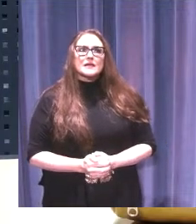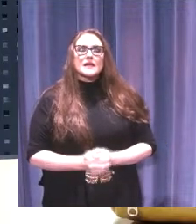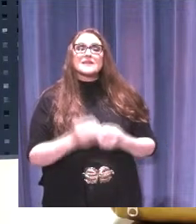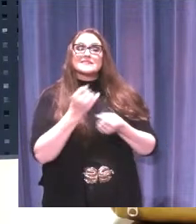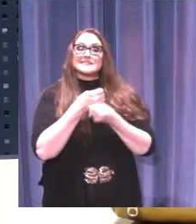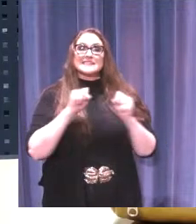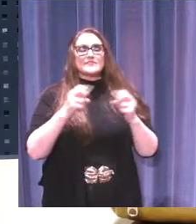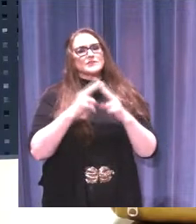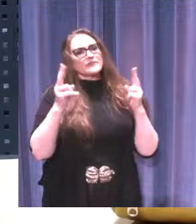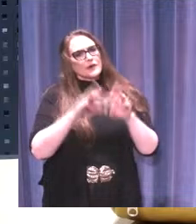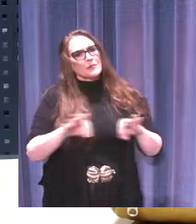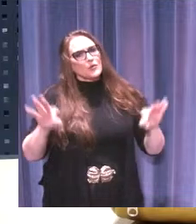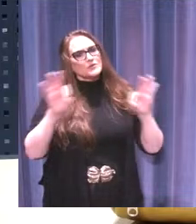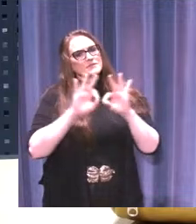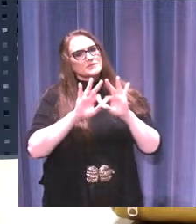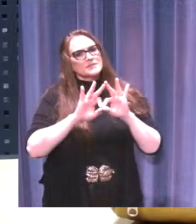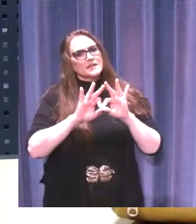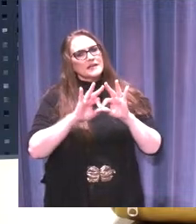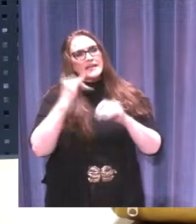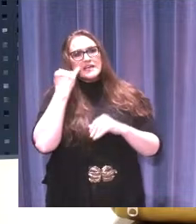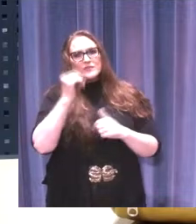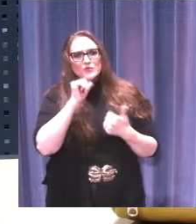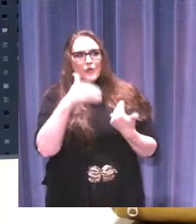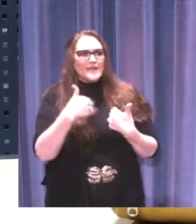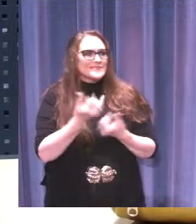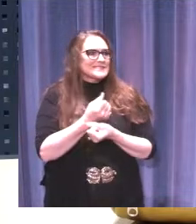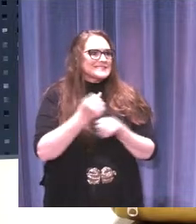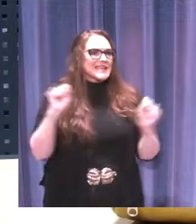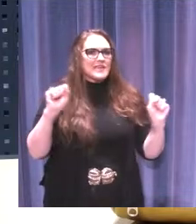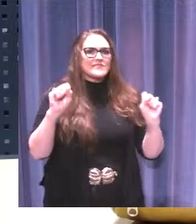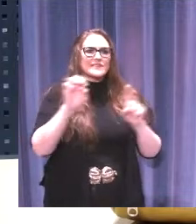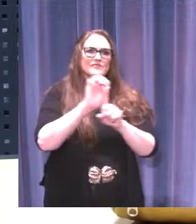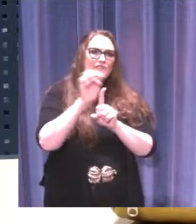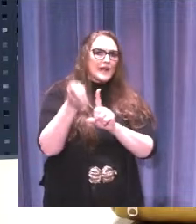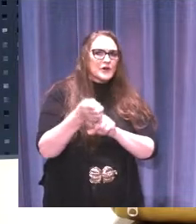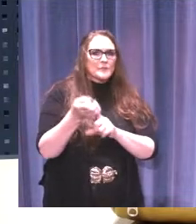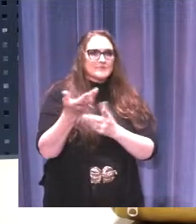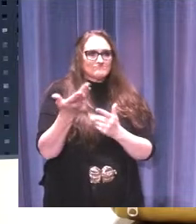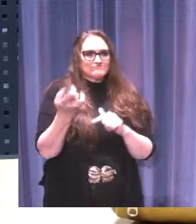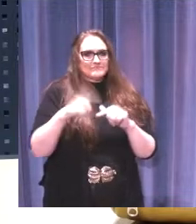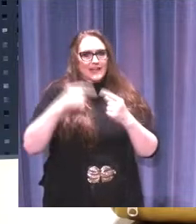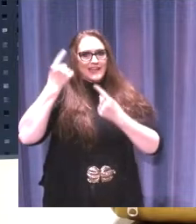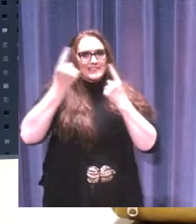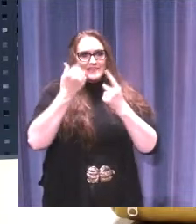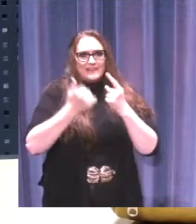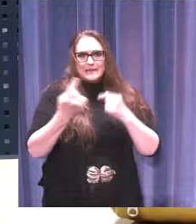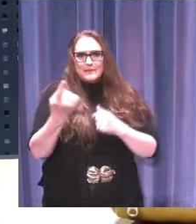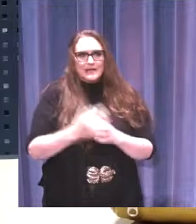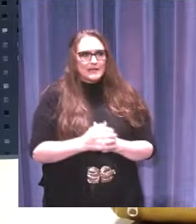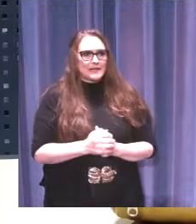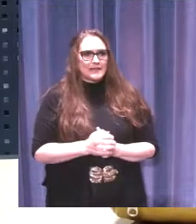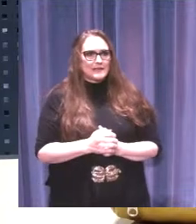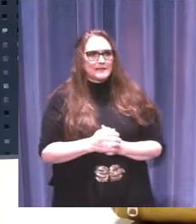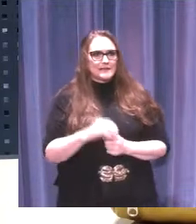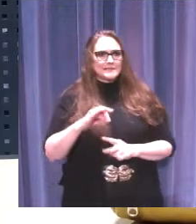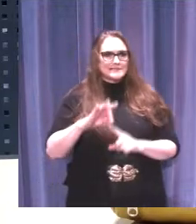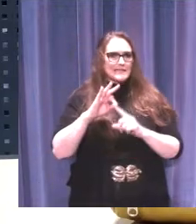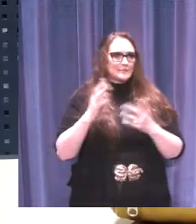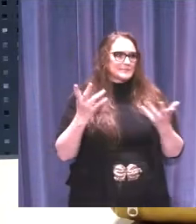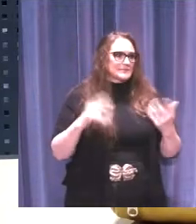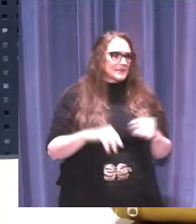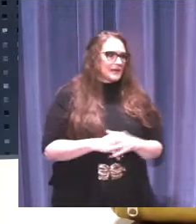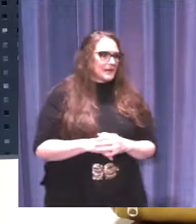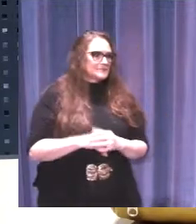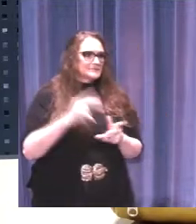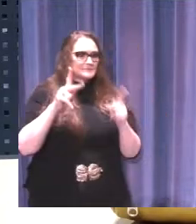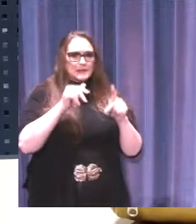Safety is very important. If you don't have a safe environment, I can't think of anybody except